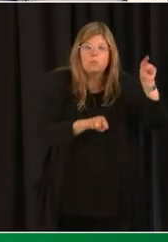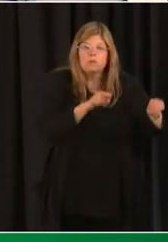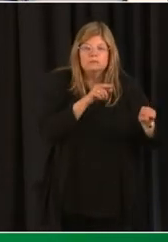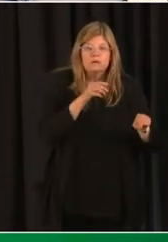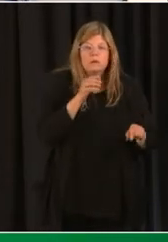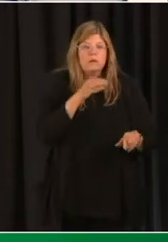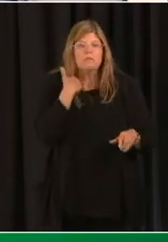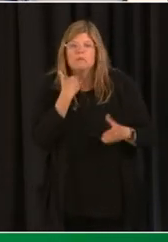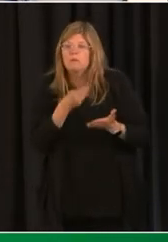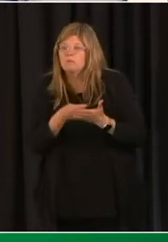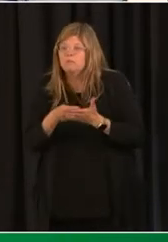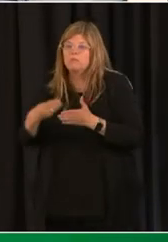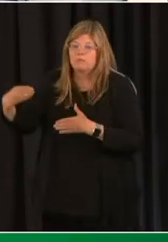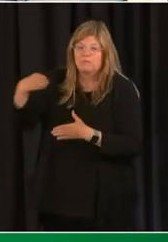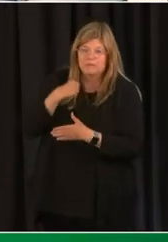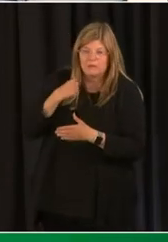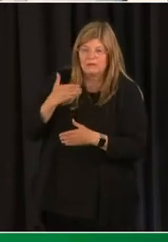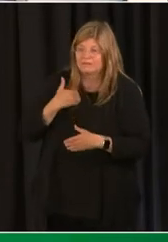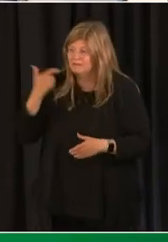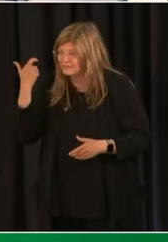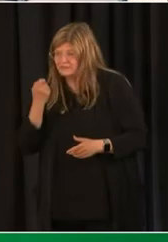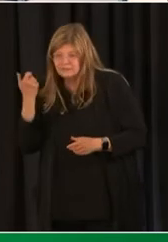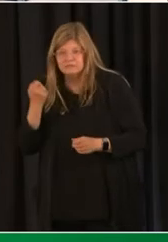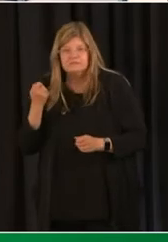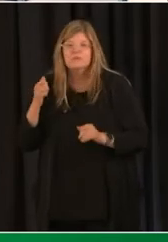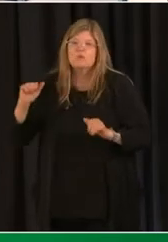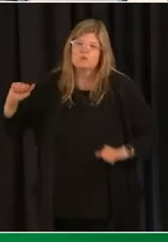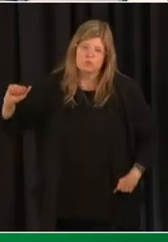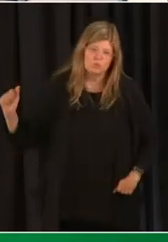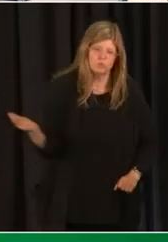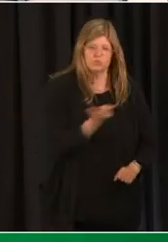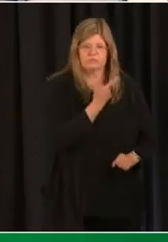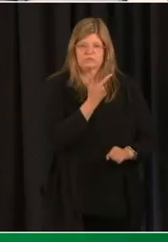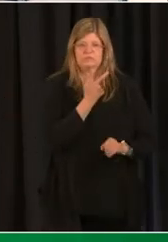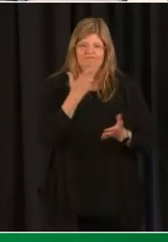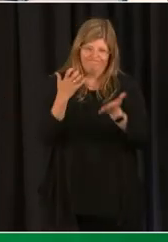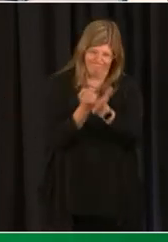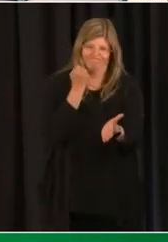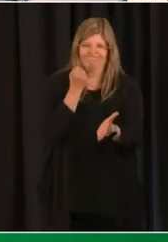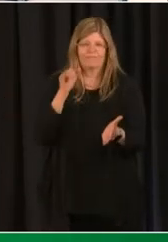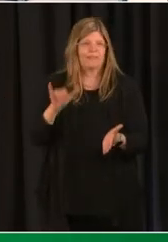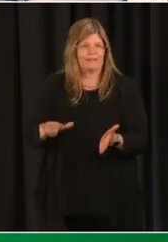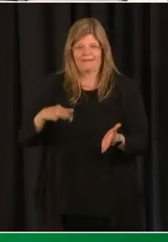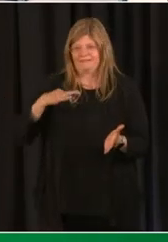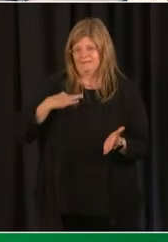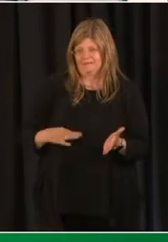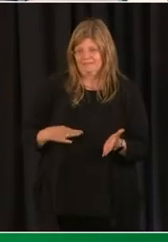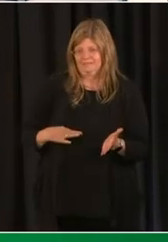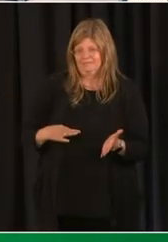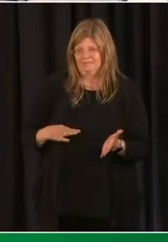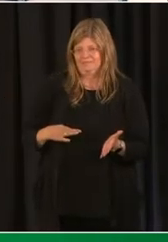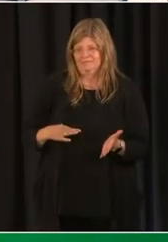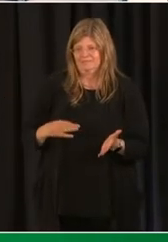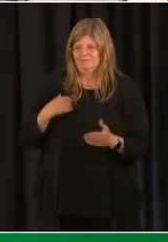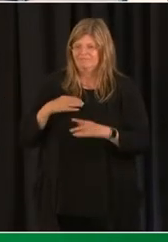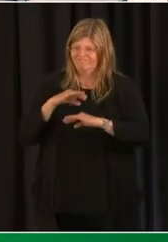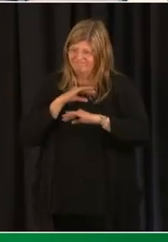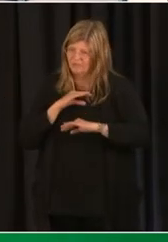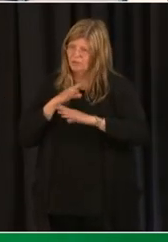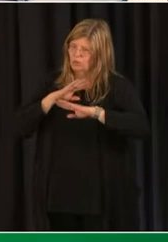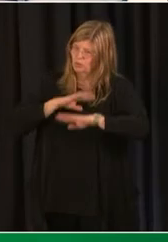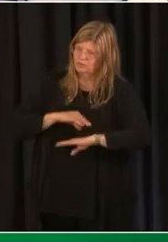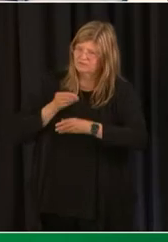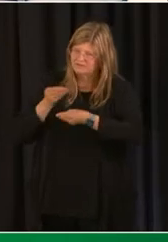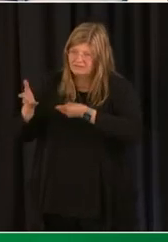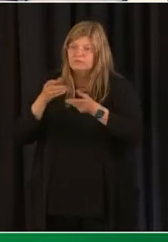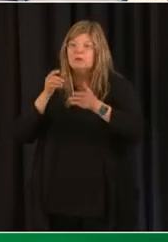that. And then closing, I wanted to just add that we must get this relief to the people